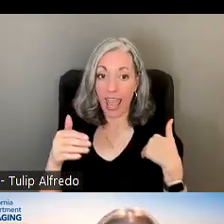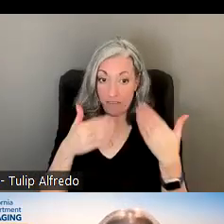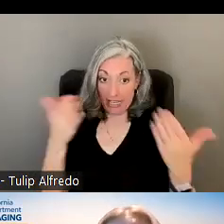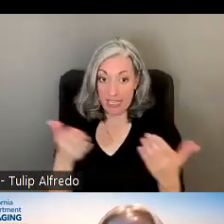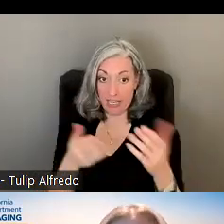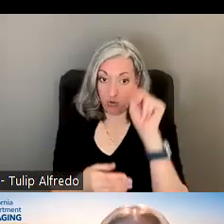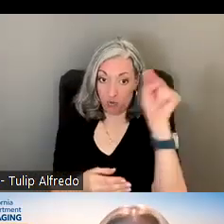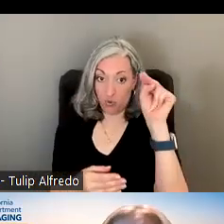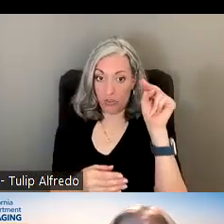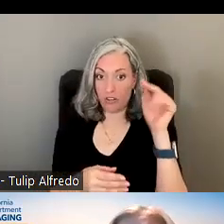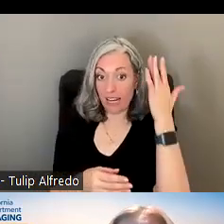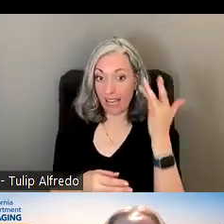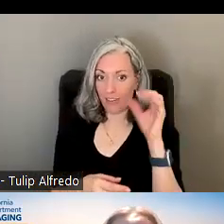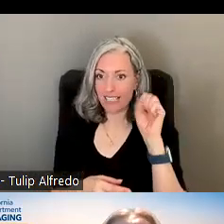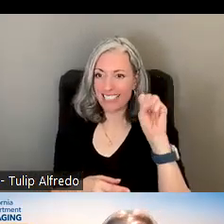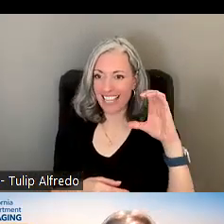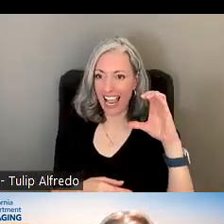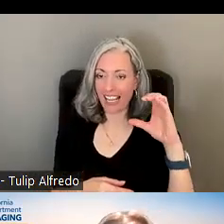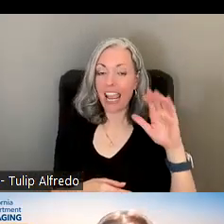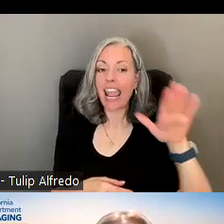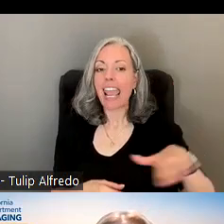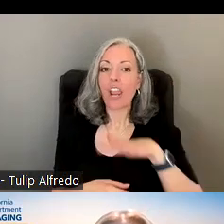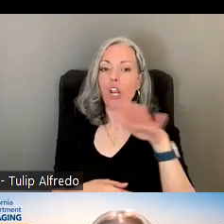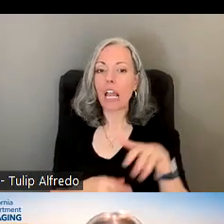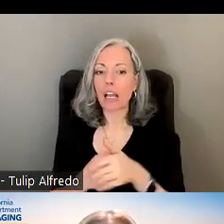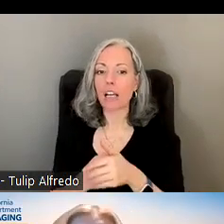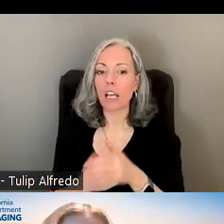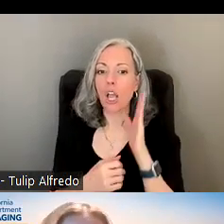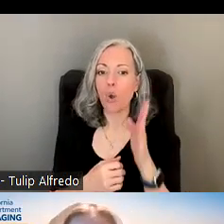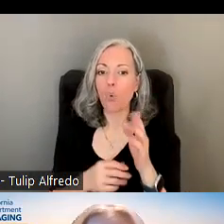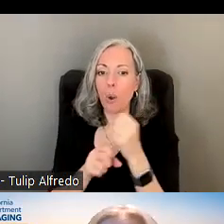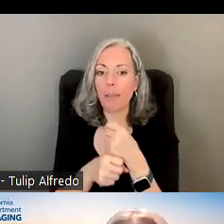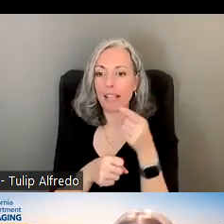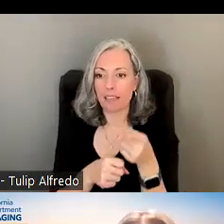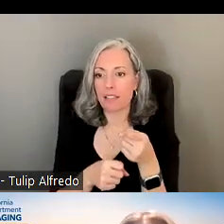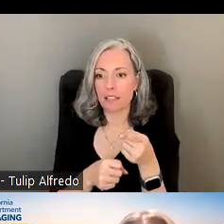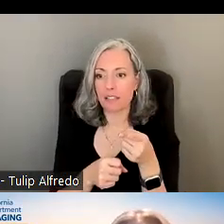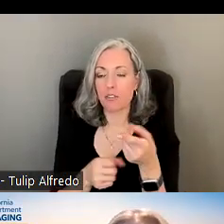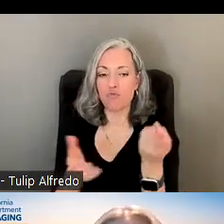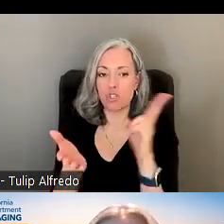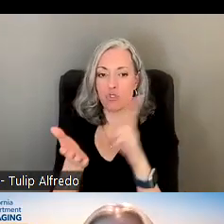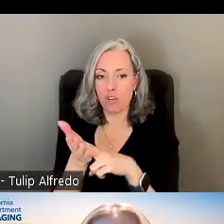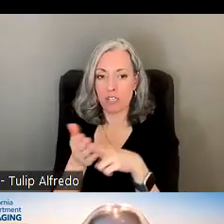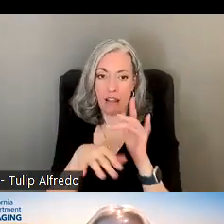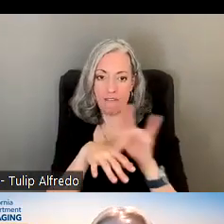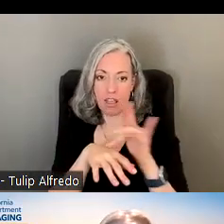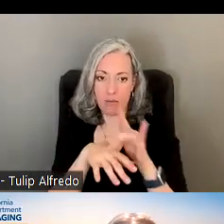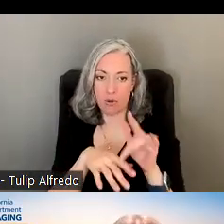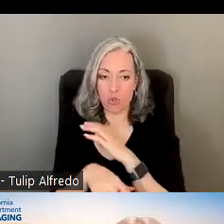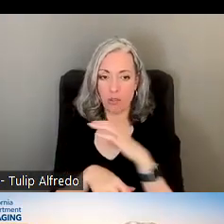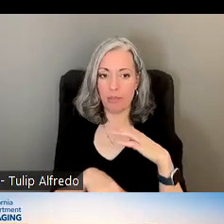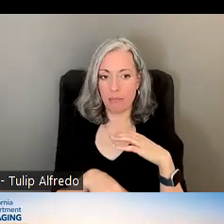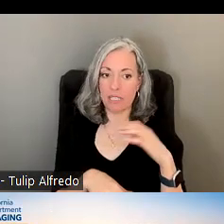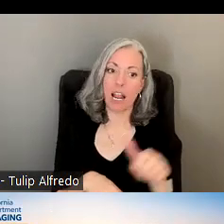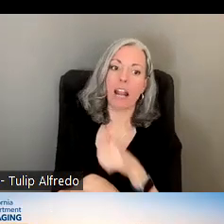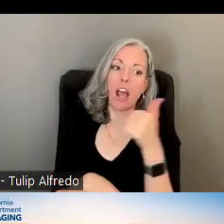Northern California, Sacramento area, and we're going to be making the registration available to committee members and others in